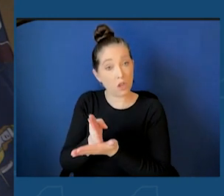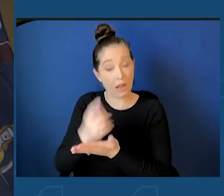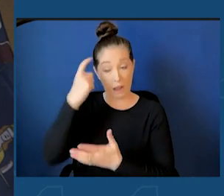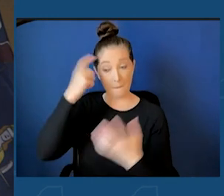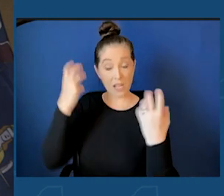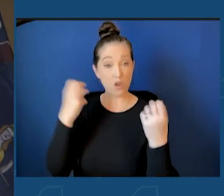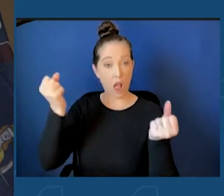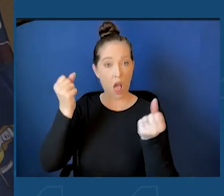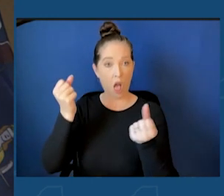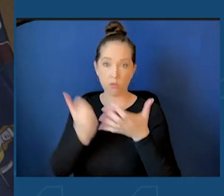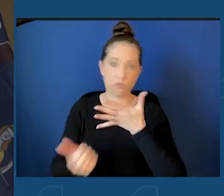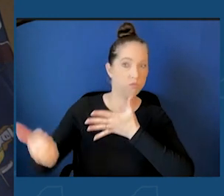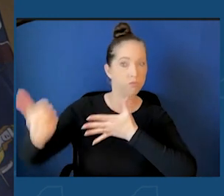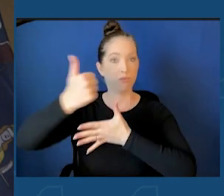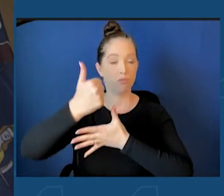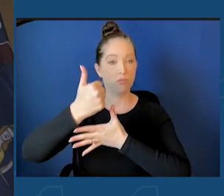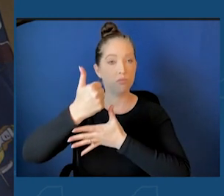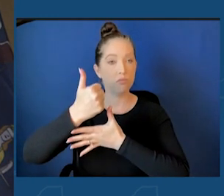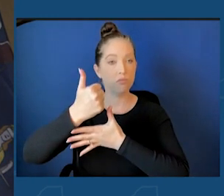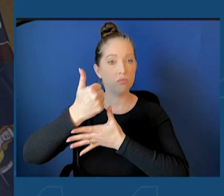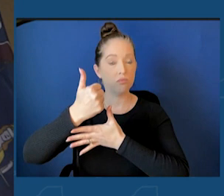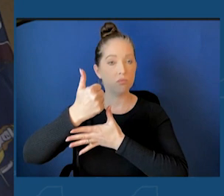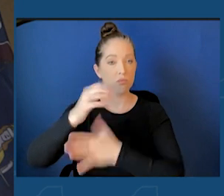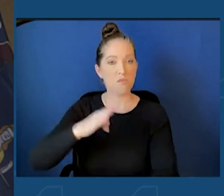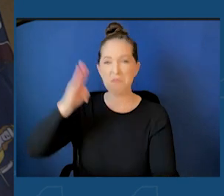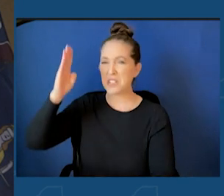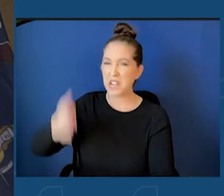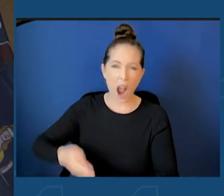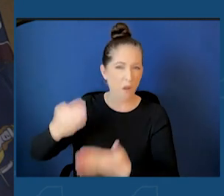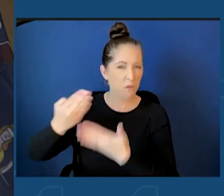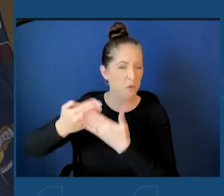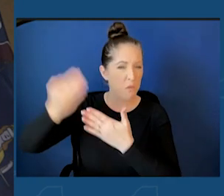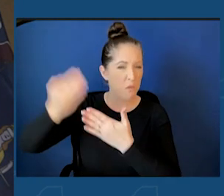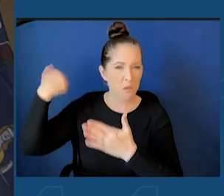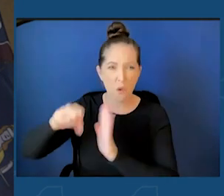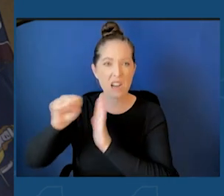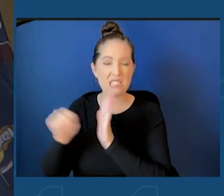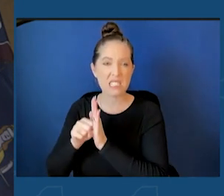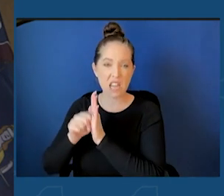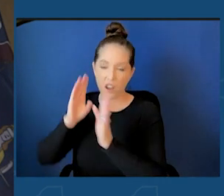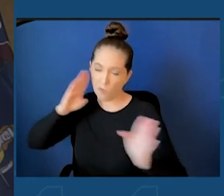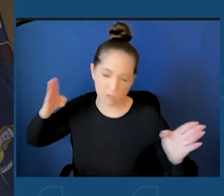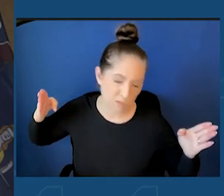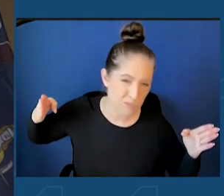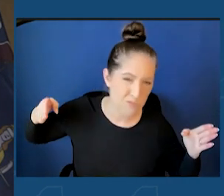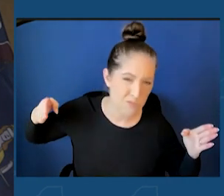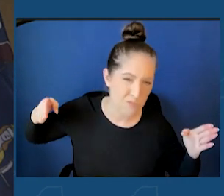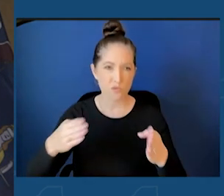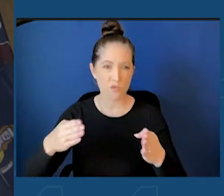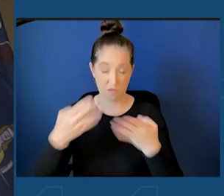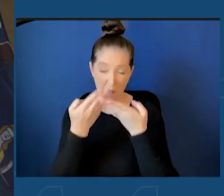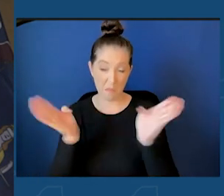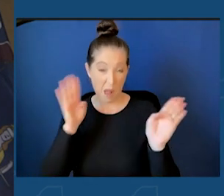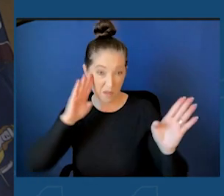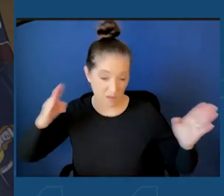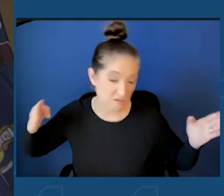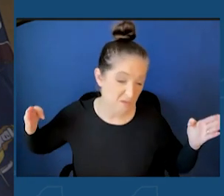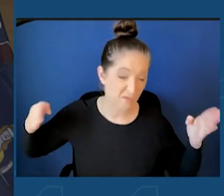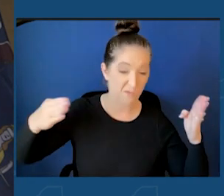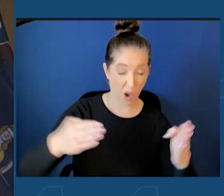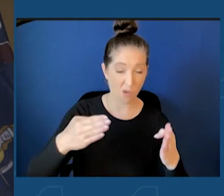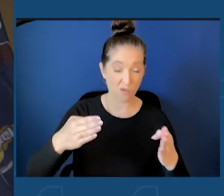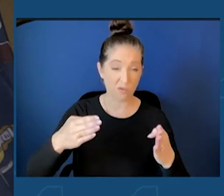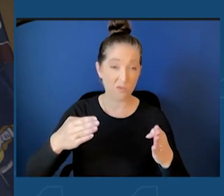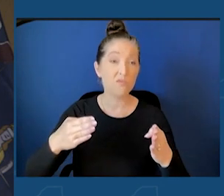front and center. Never before has a state leaned this hard, this publicly, into the issue